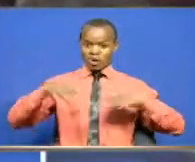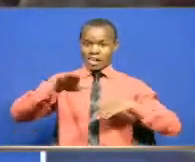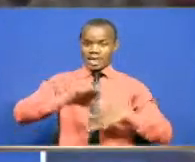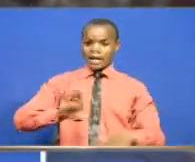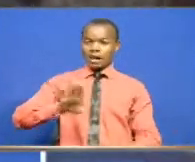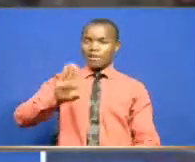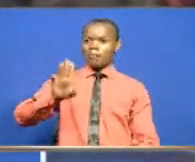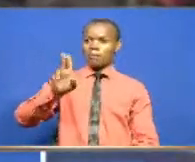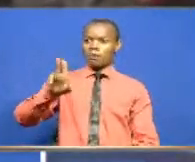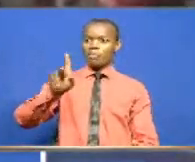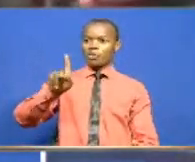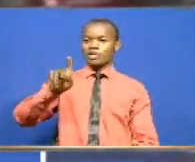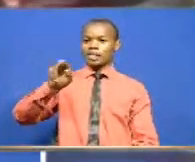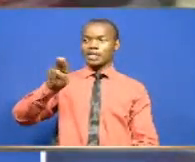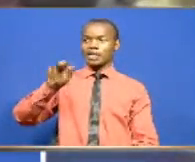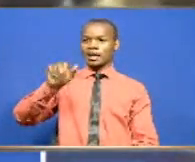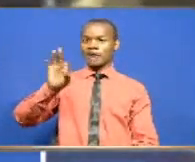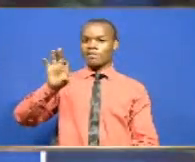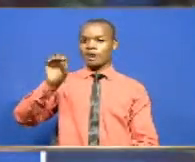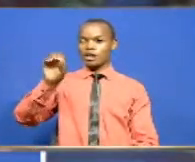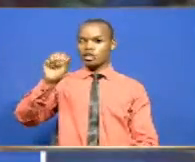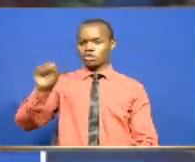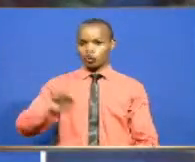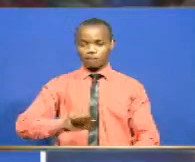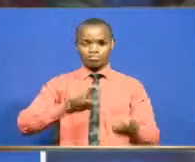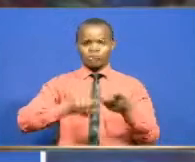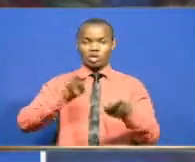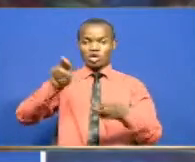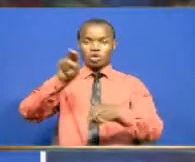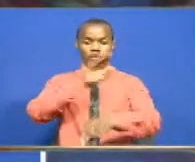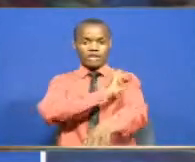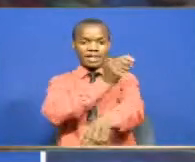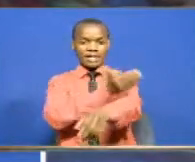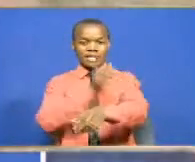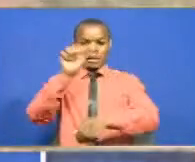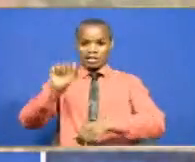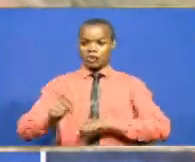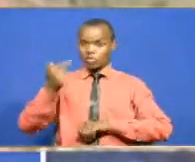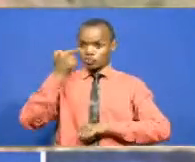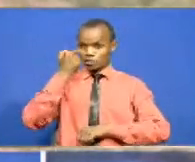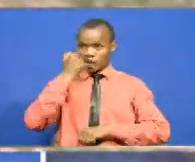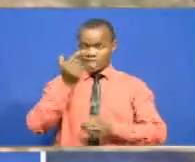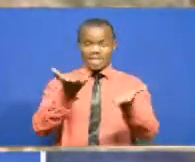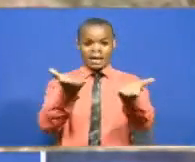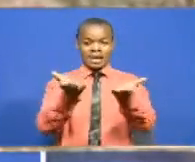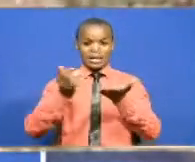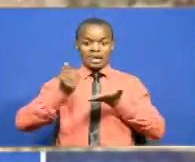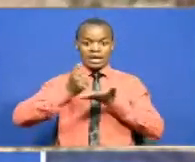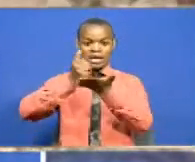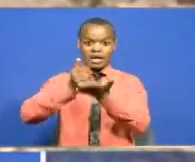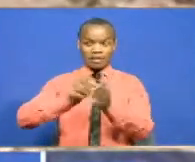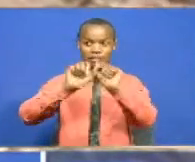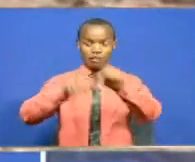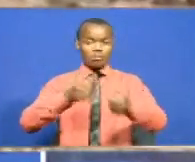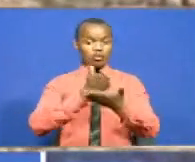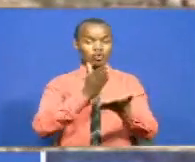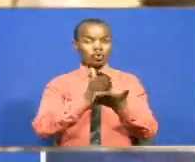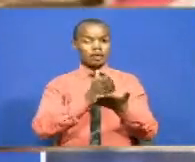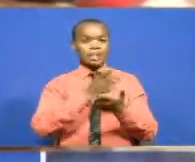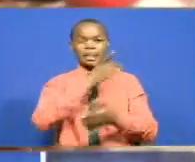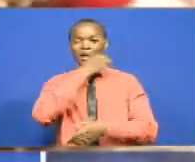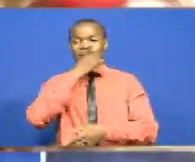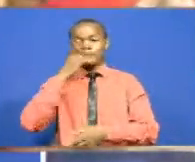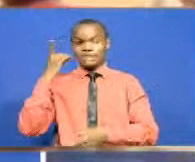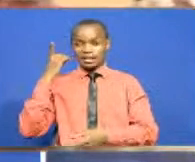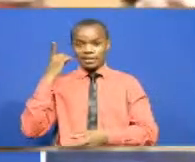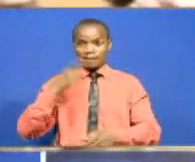Faso, northeastern Nigeria, South Sudan, and Yemen need urgent help to avoid sliding into famine. Blaming